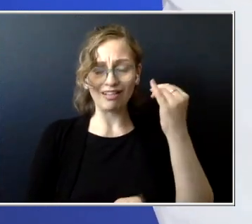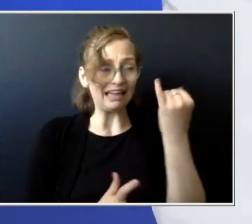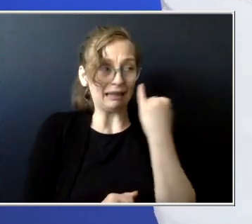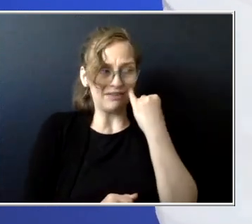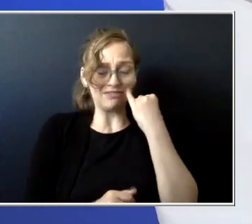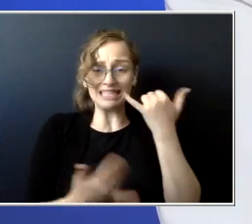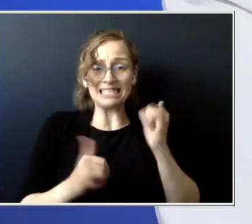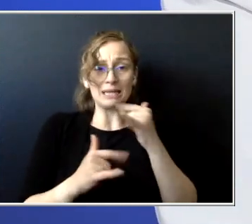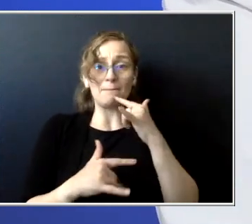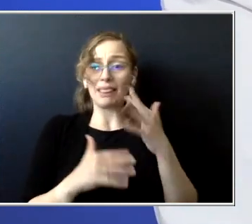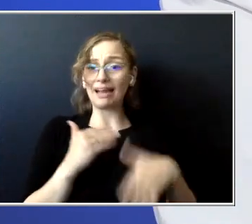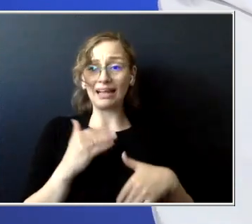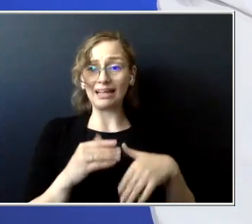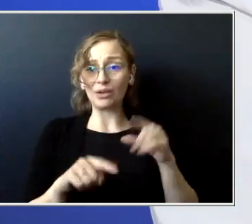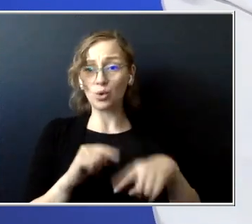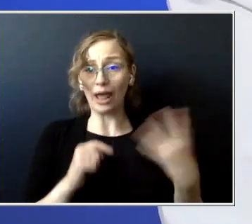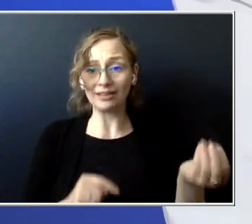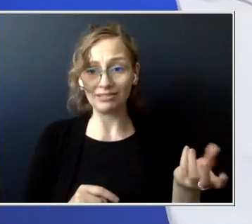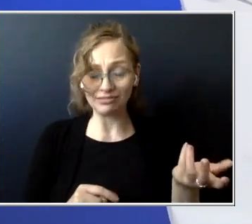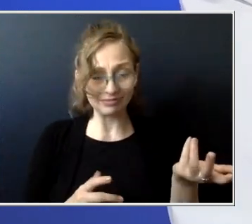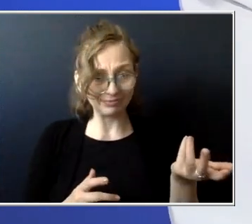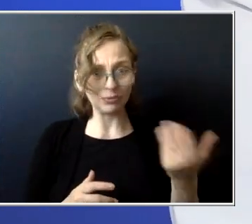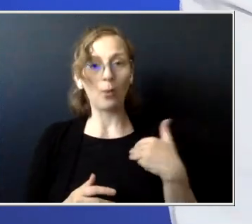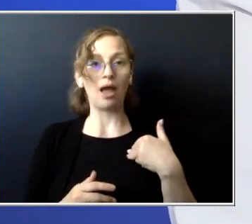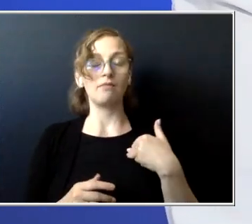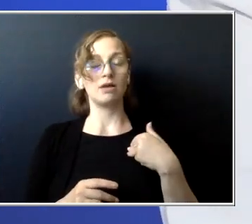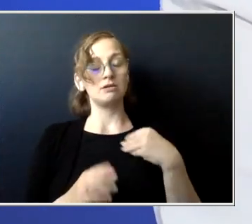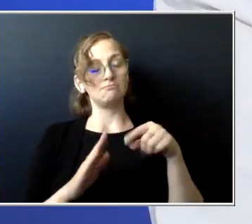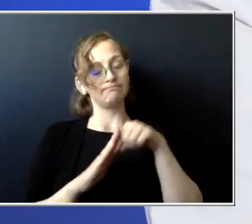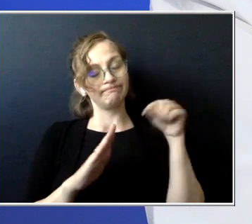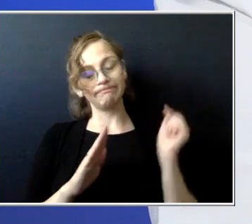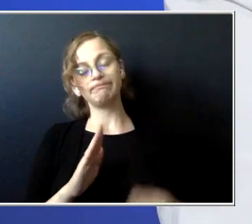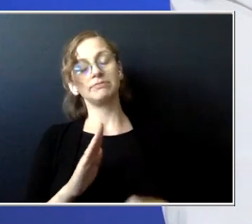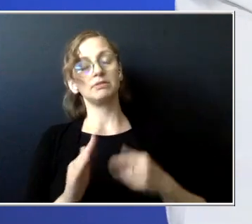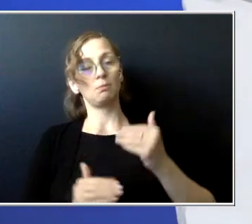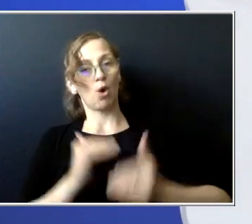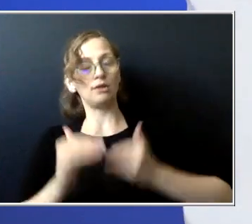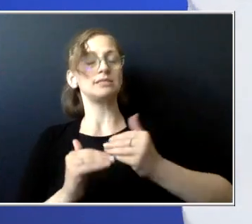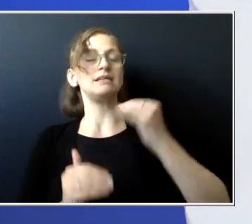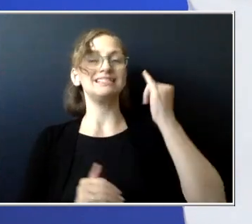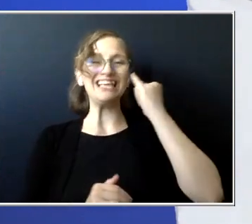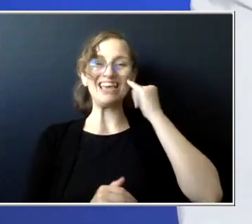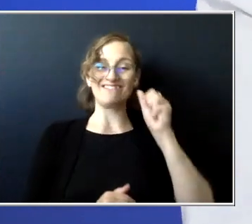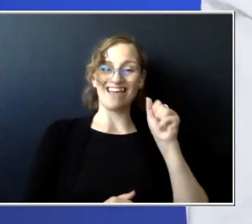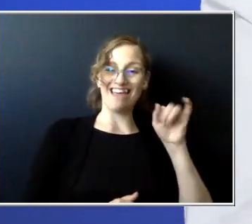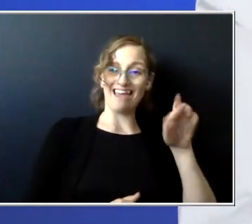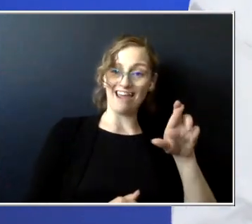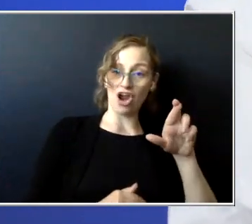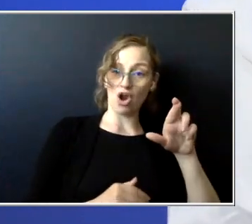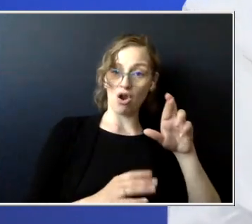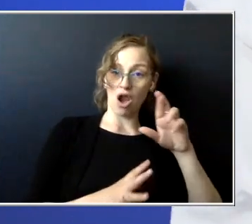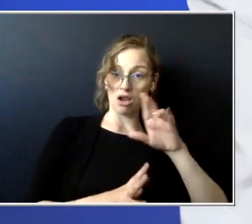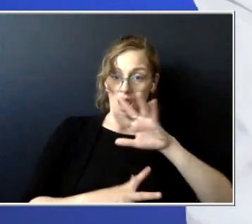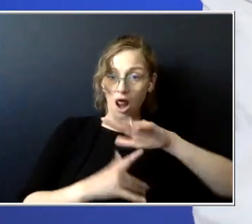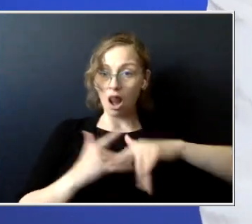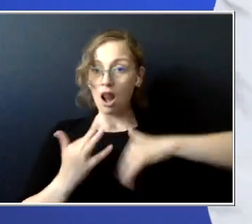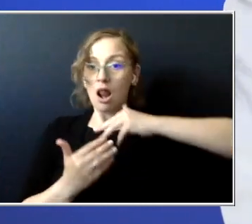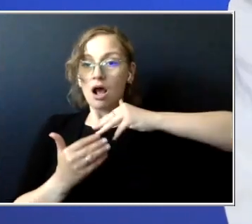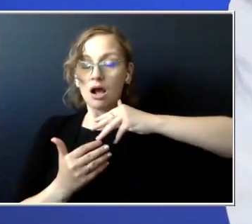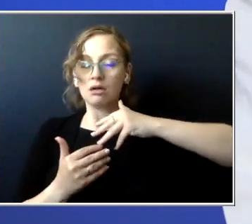it bleeding, and we all go through a thorough process of trying to get that air if it's entrained out. So the reason why it's relevant is that